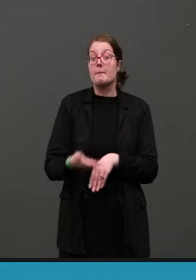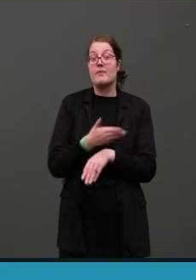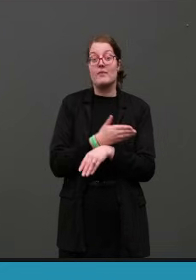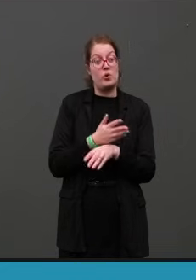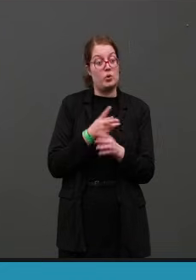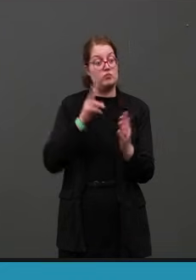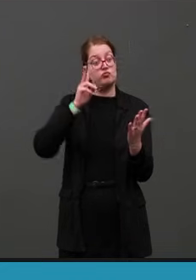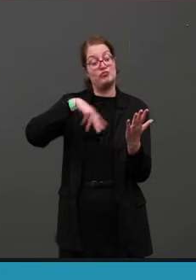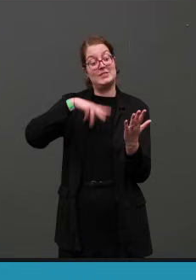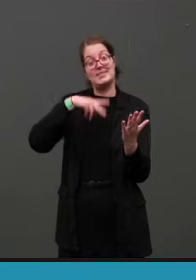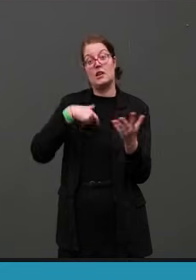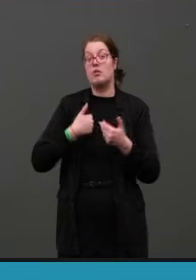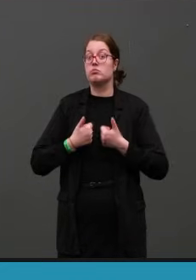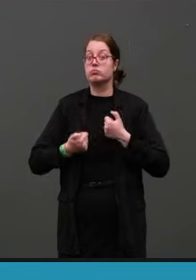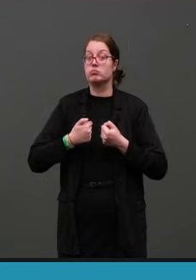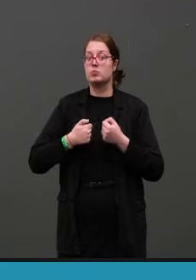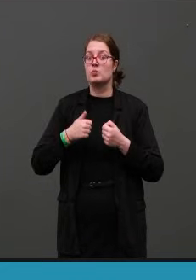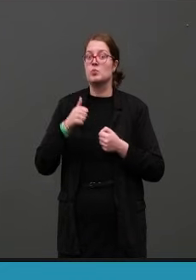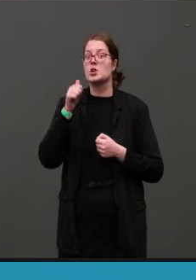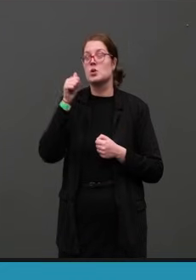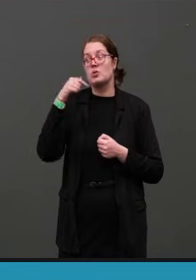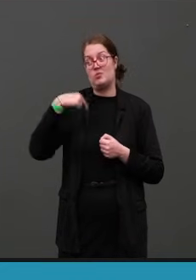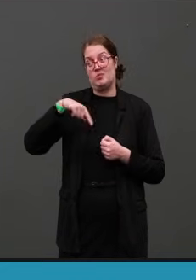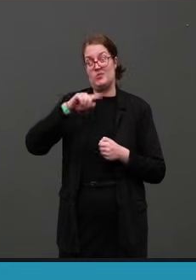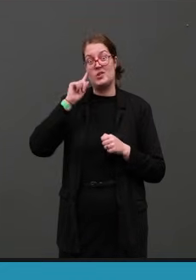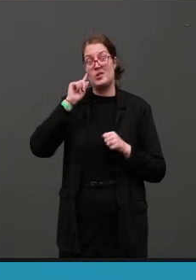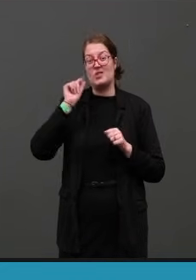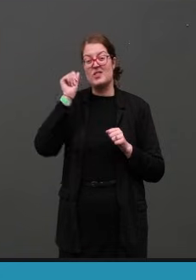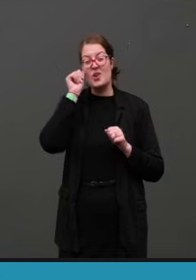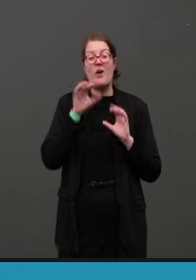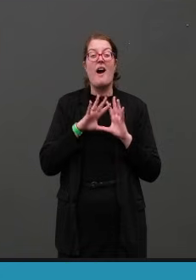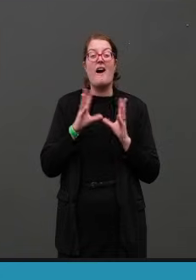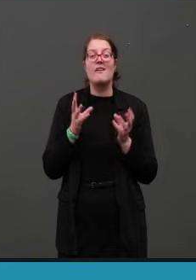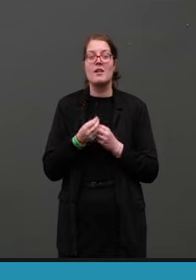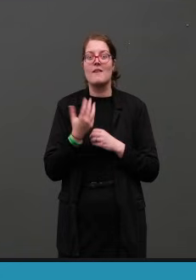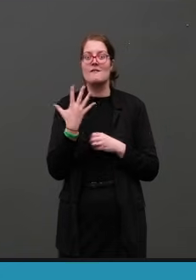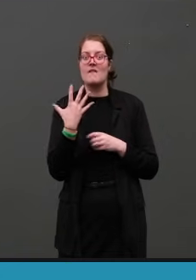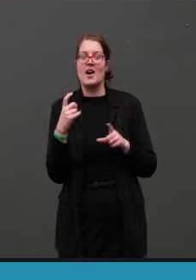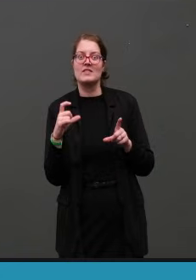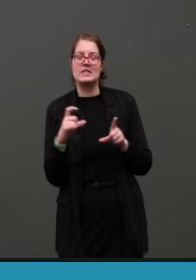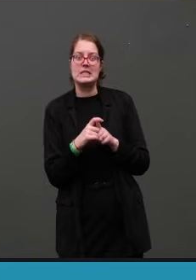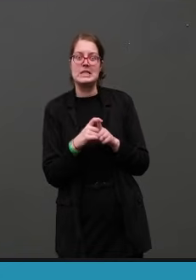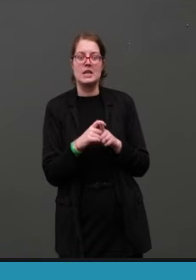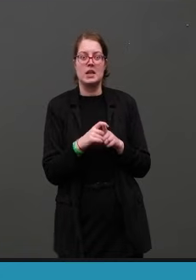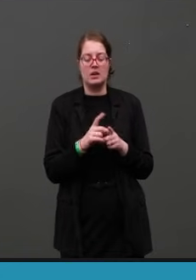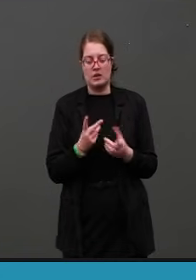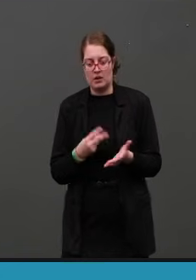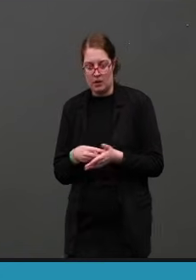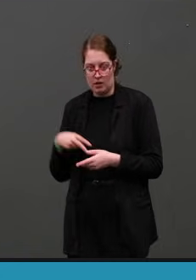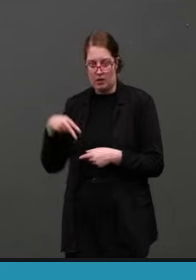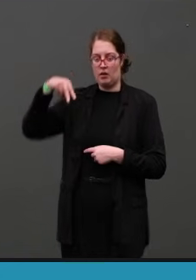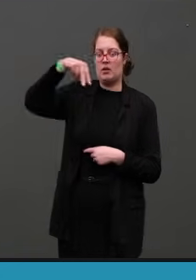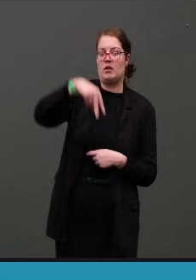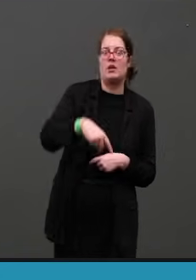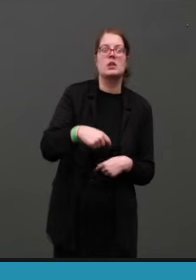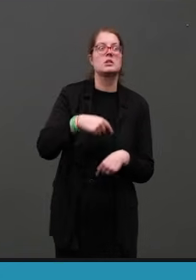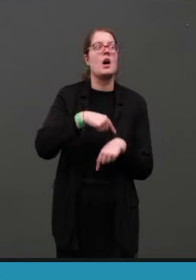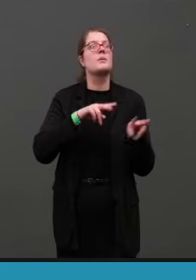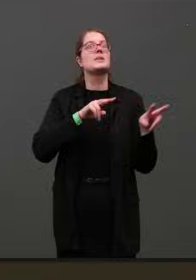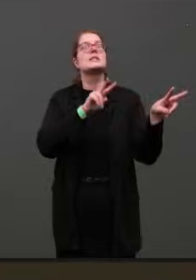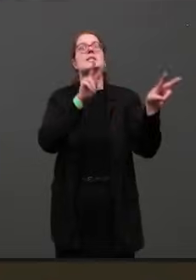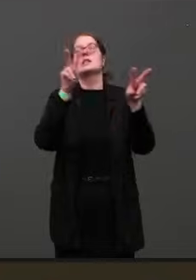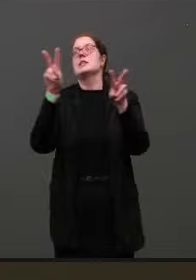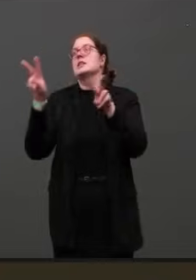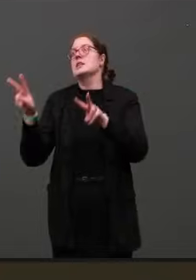know everything. We are like fifth dimensional beings who can step out of time and see this story, the whole